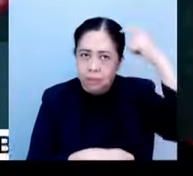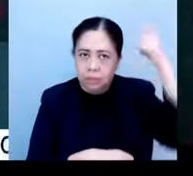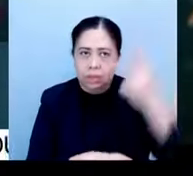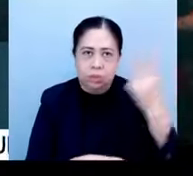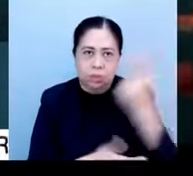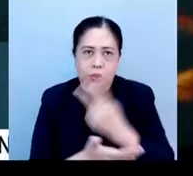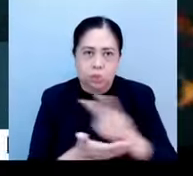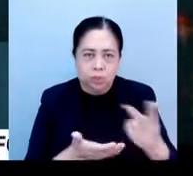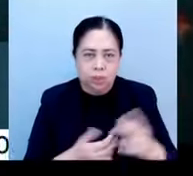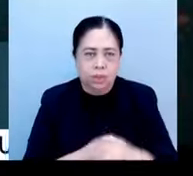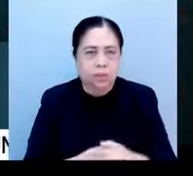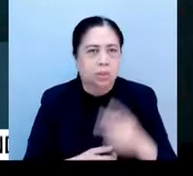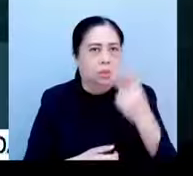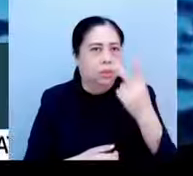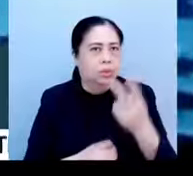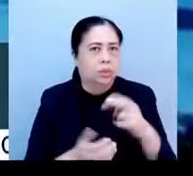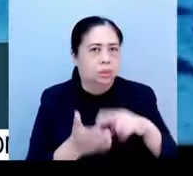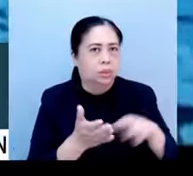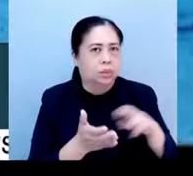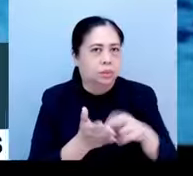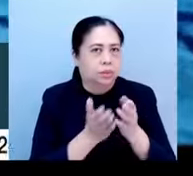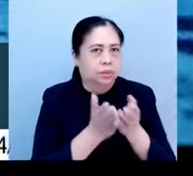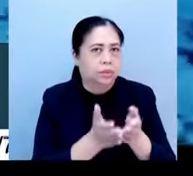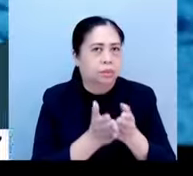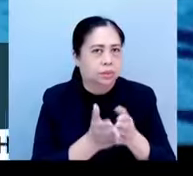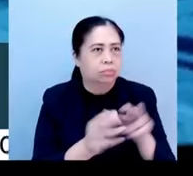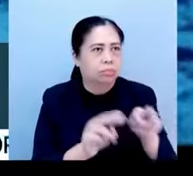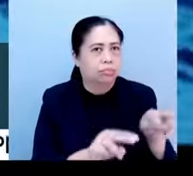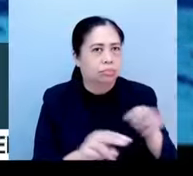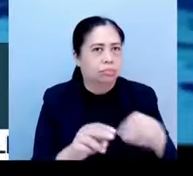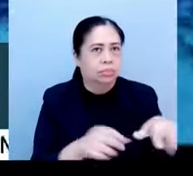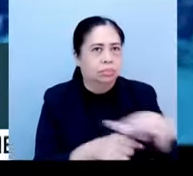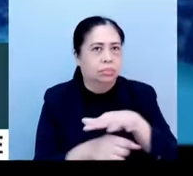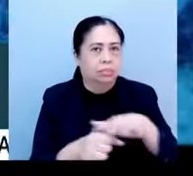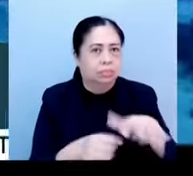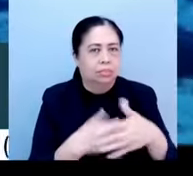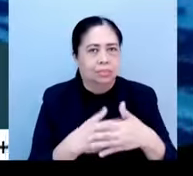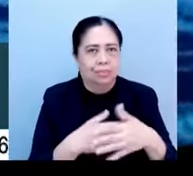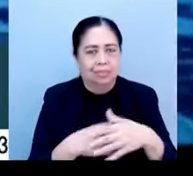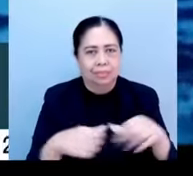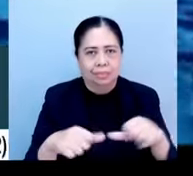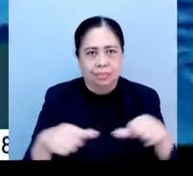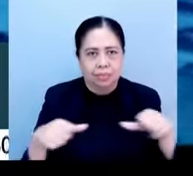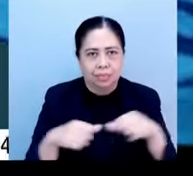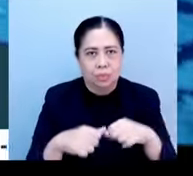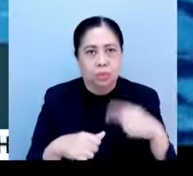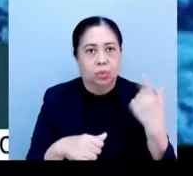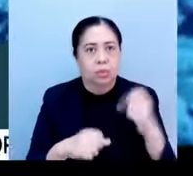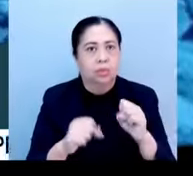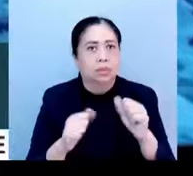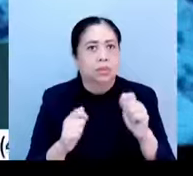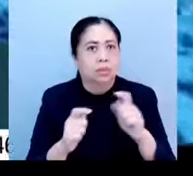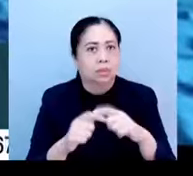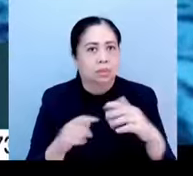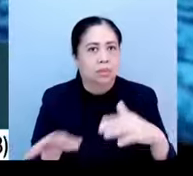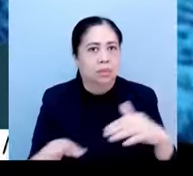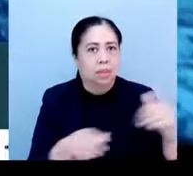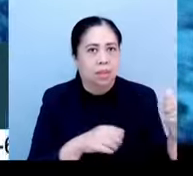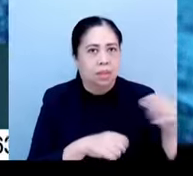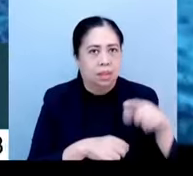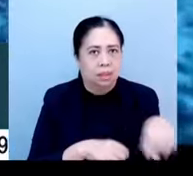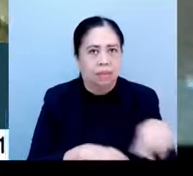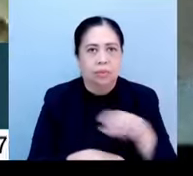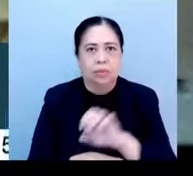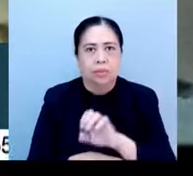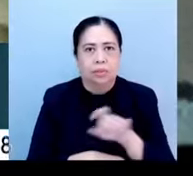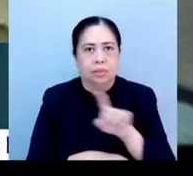Chinese research vessels were recently seen loitering near Philippine Rise. It was only on Saturday that they left the country's exclusive